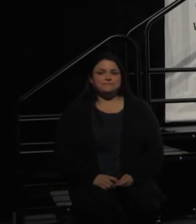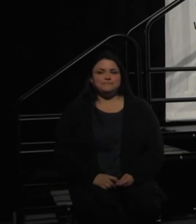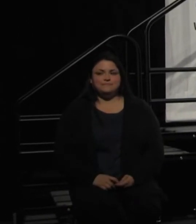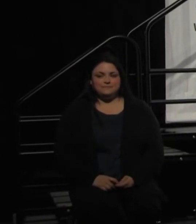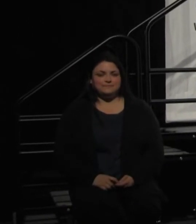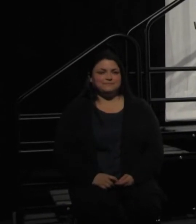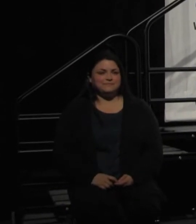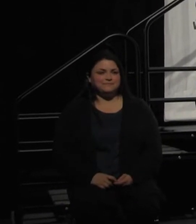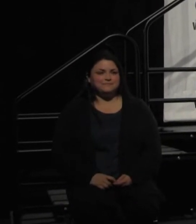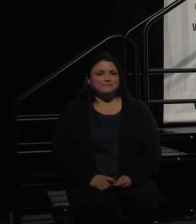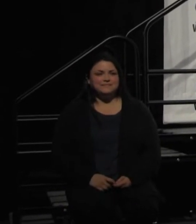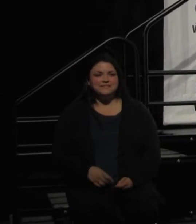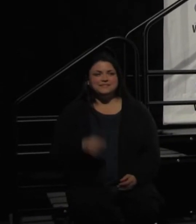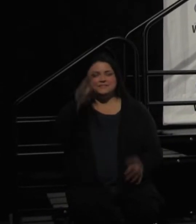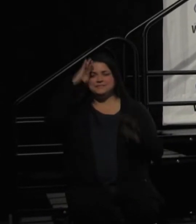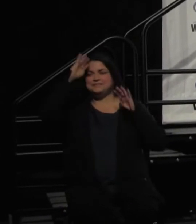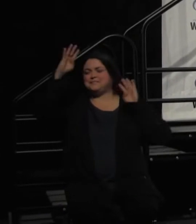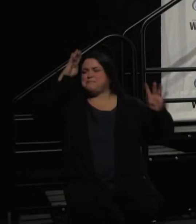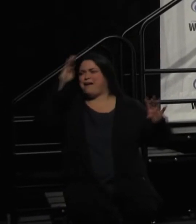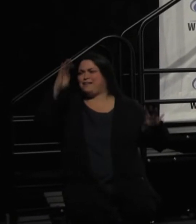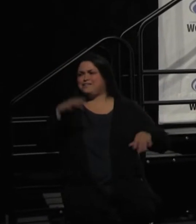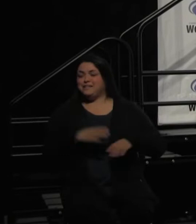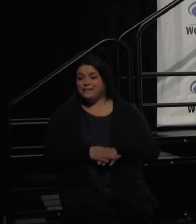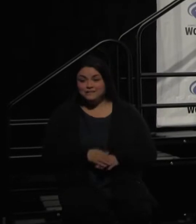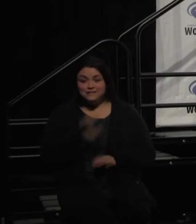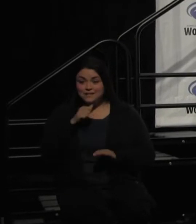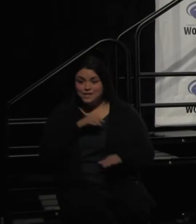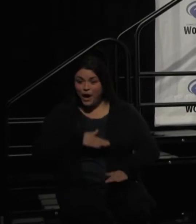down to the ground. Imagine the He's scene. not breathing. He's not.